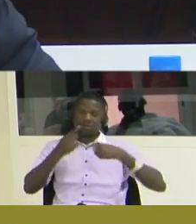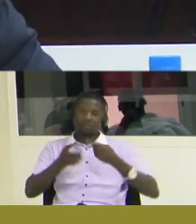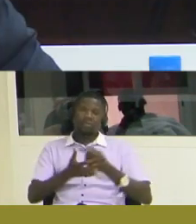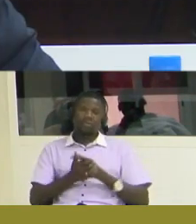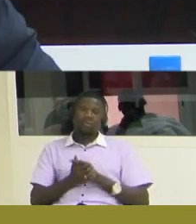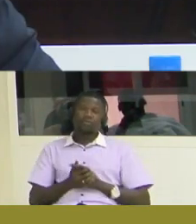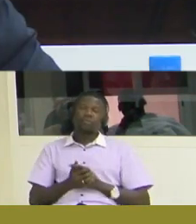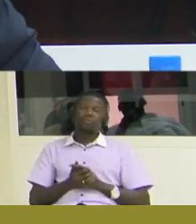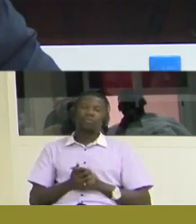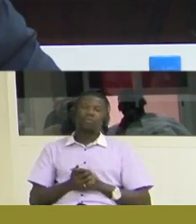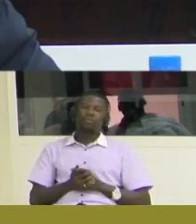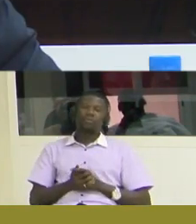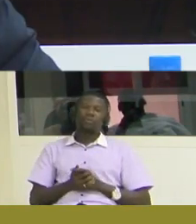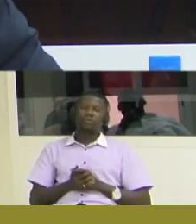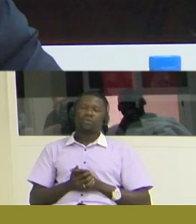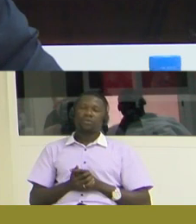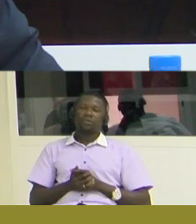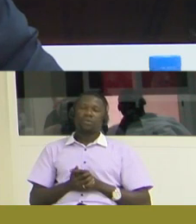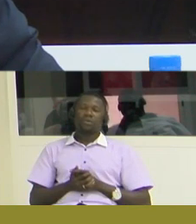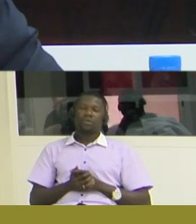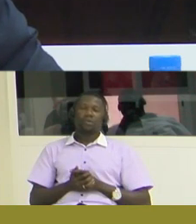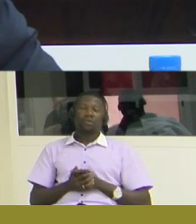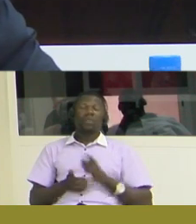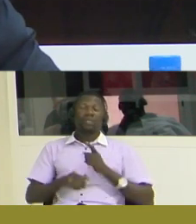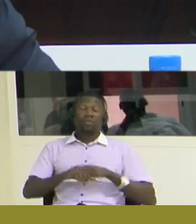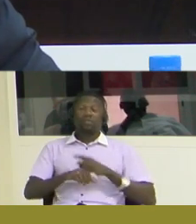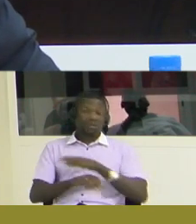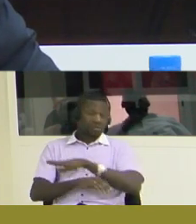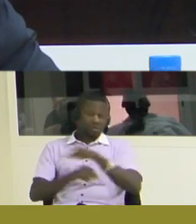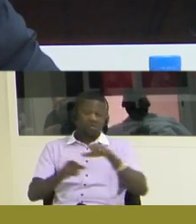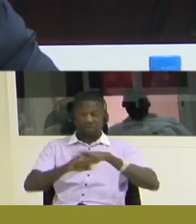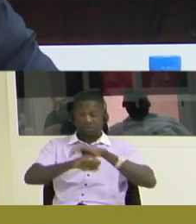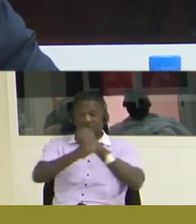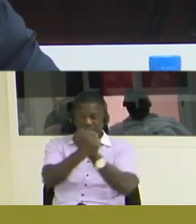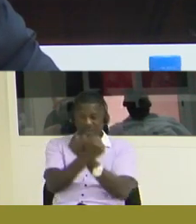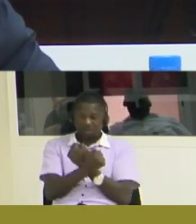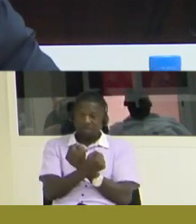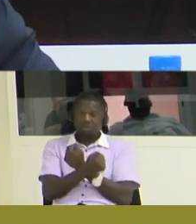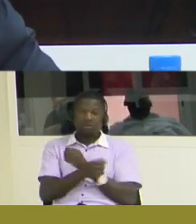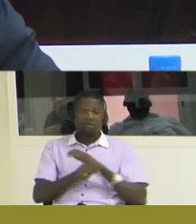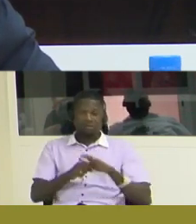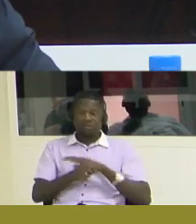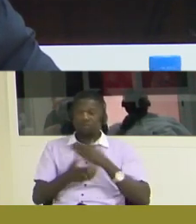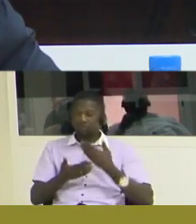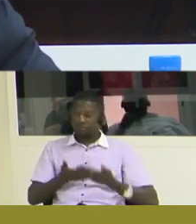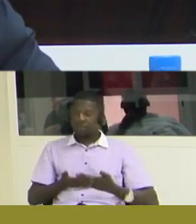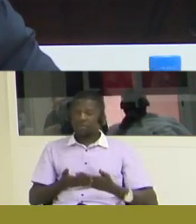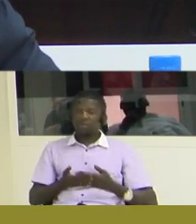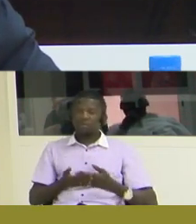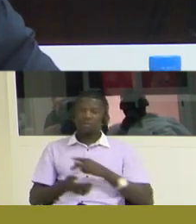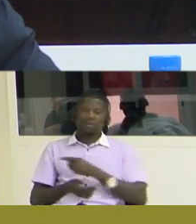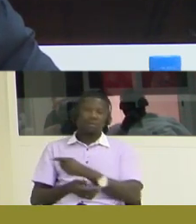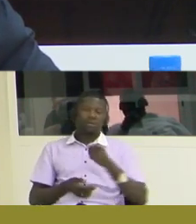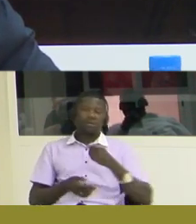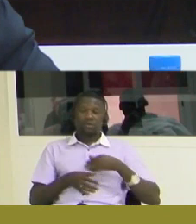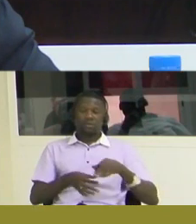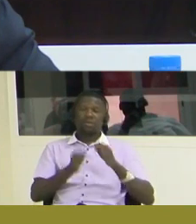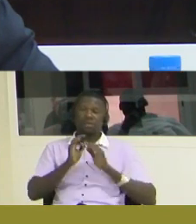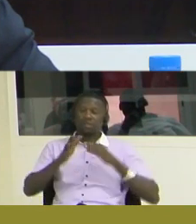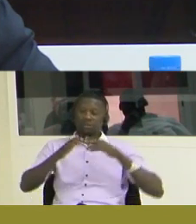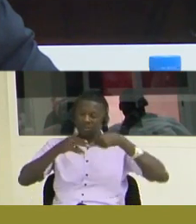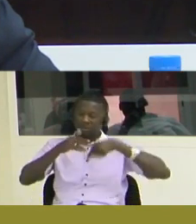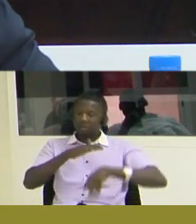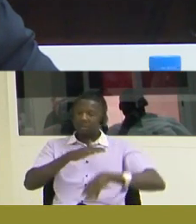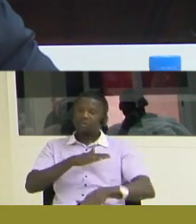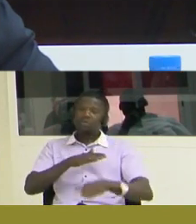I had taken once they had been fully disarmed they were taken downstairs but